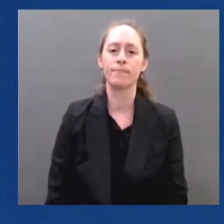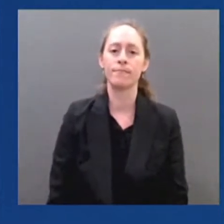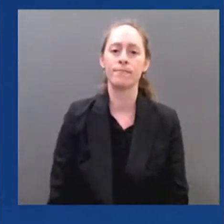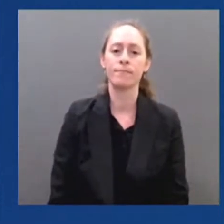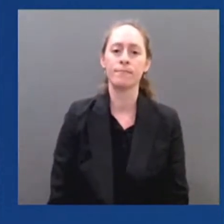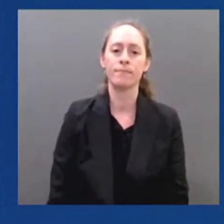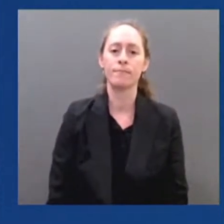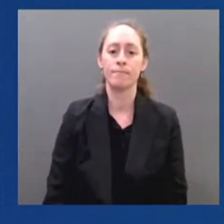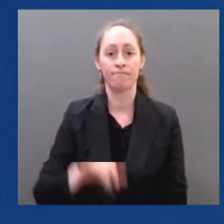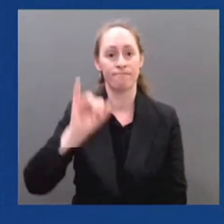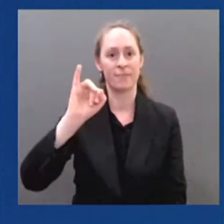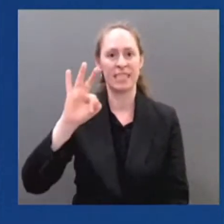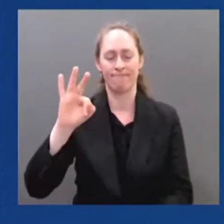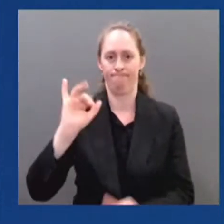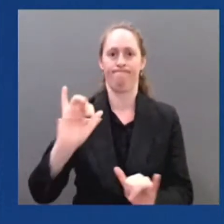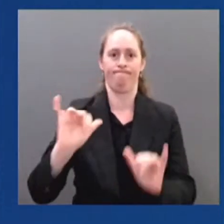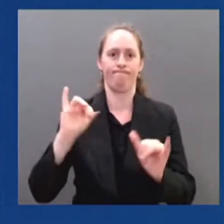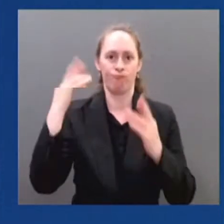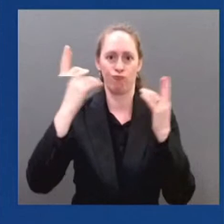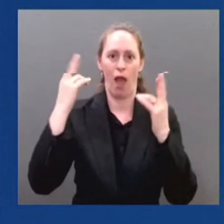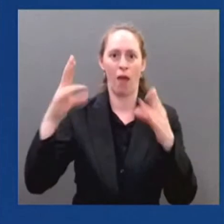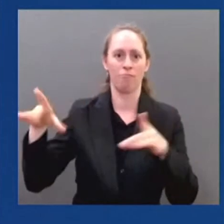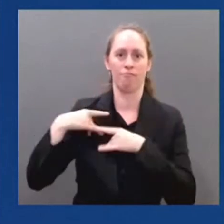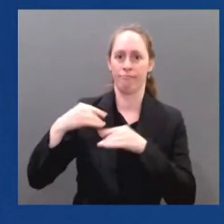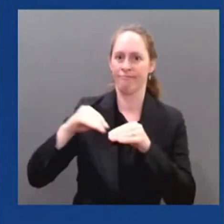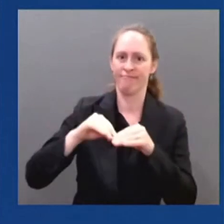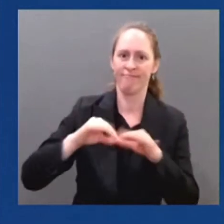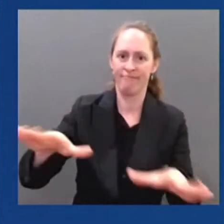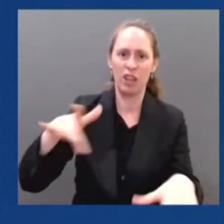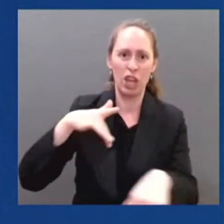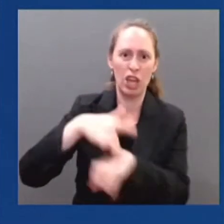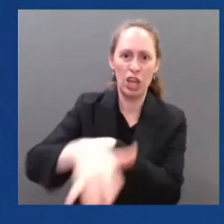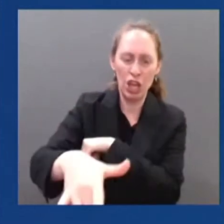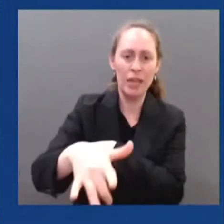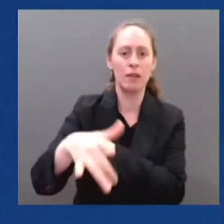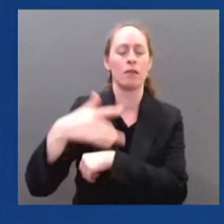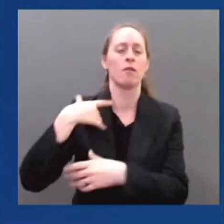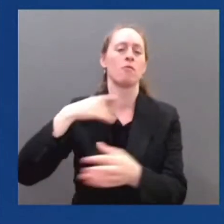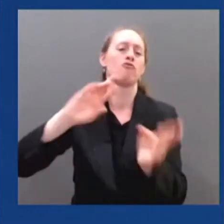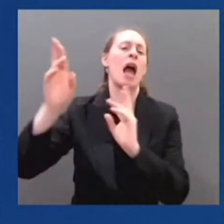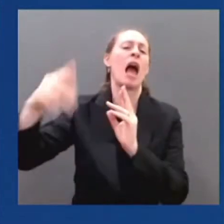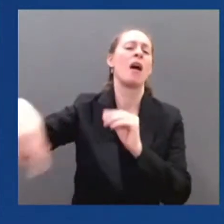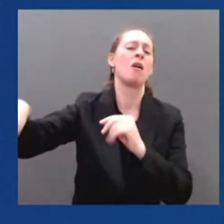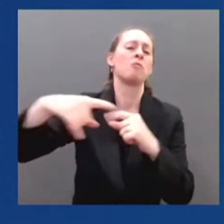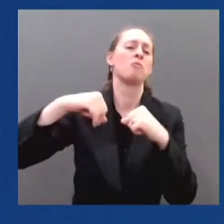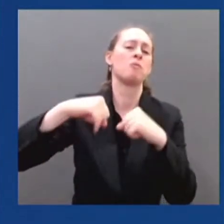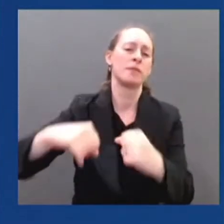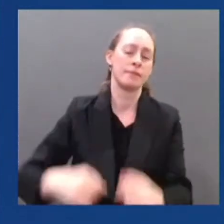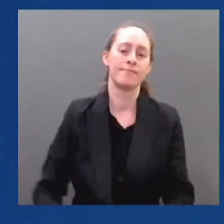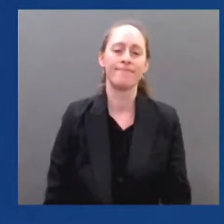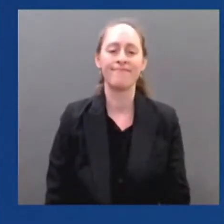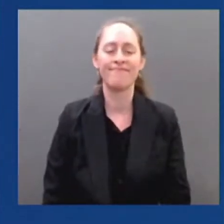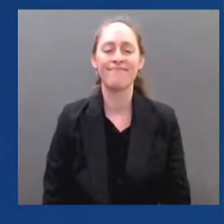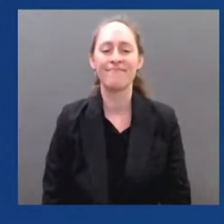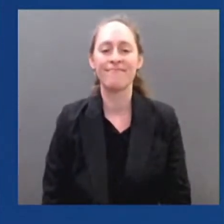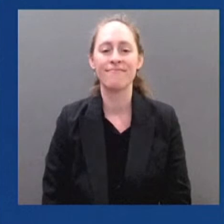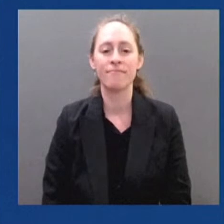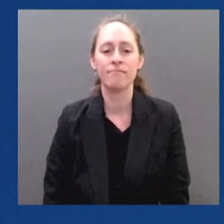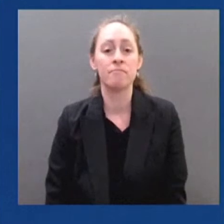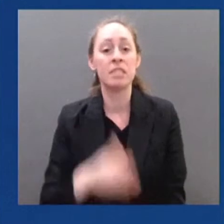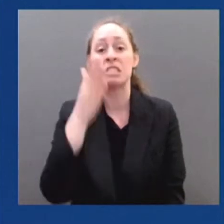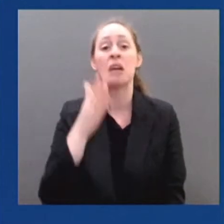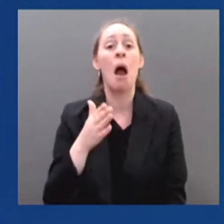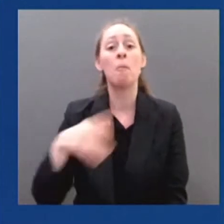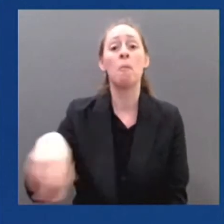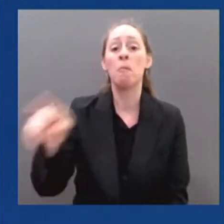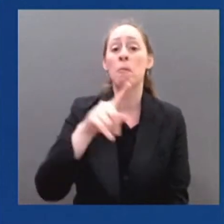of what to do for people who are not high risk, for whom we may not be able to purchase vaccines, look, this is a huge challenge. As I